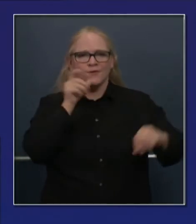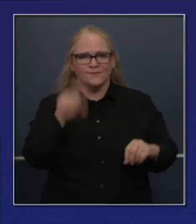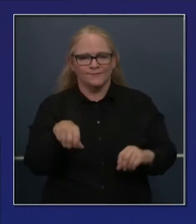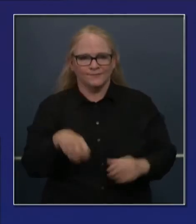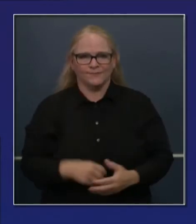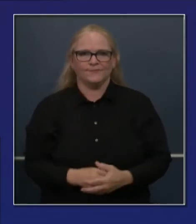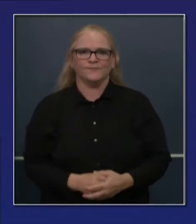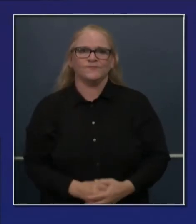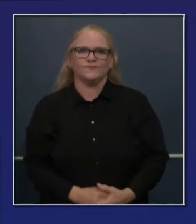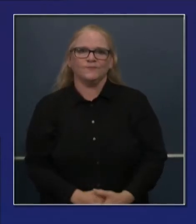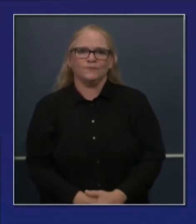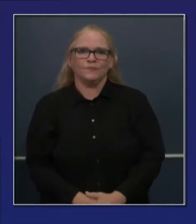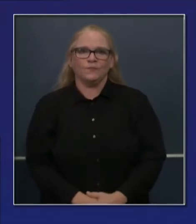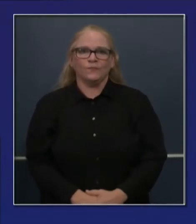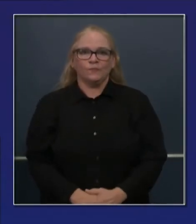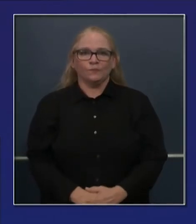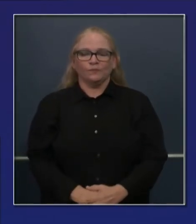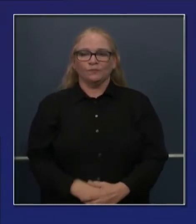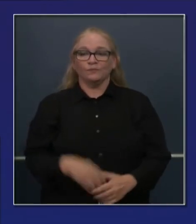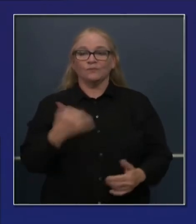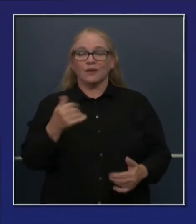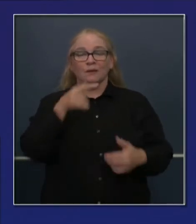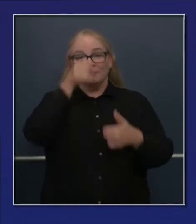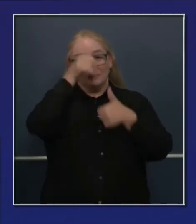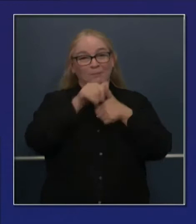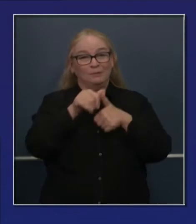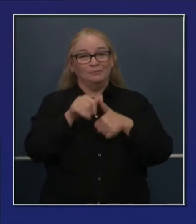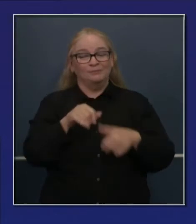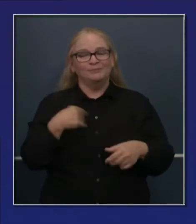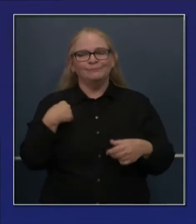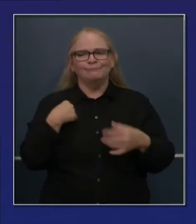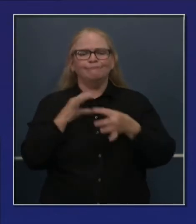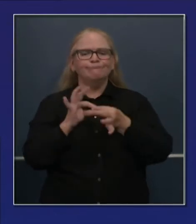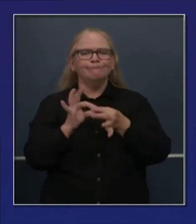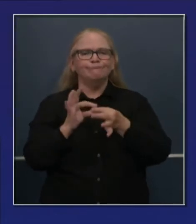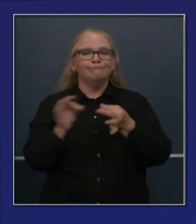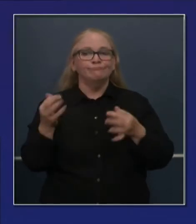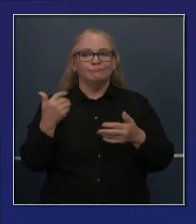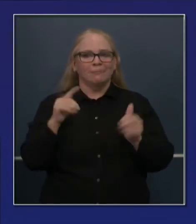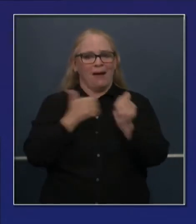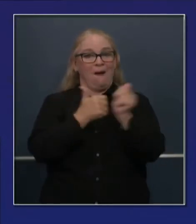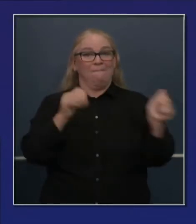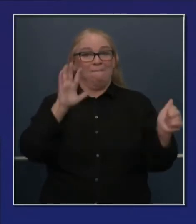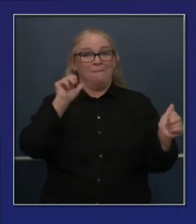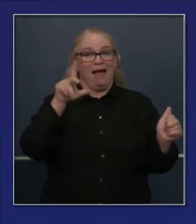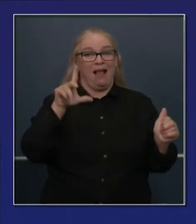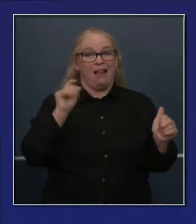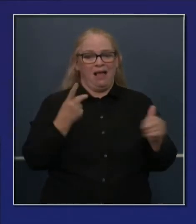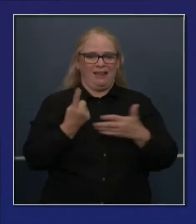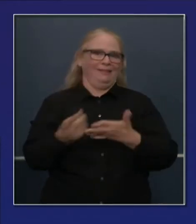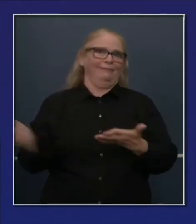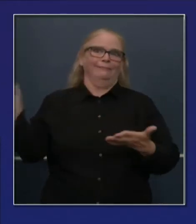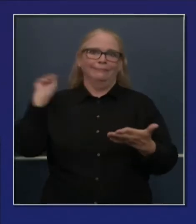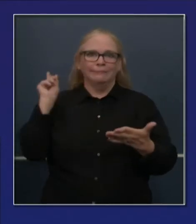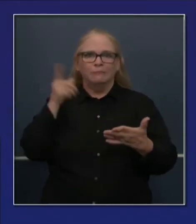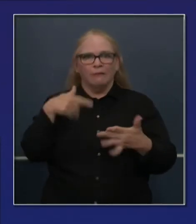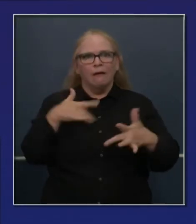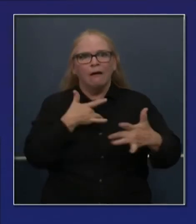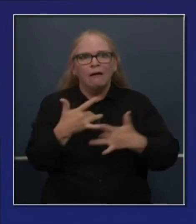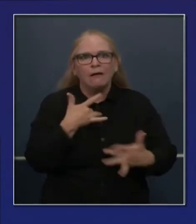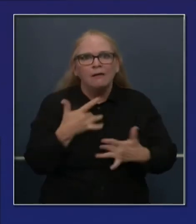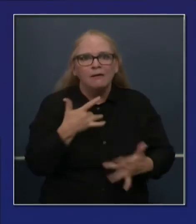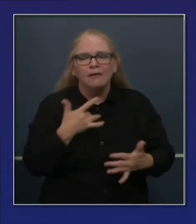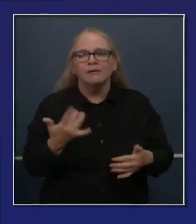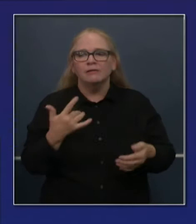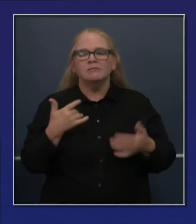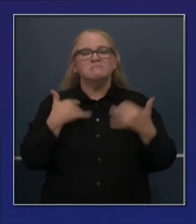another challenge that we have in the state of California related to the pandemic and COVID-19 and update you